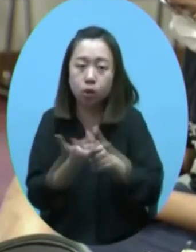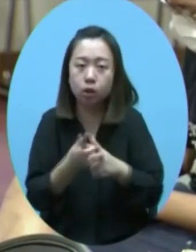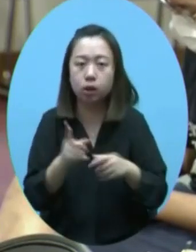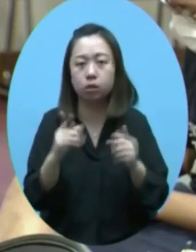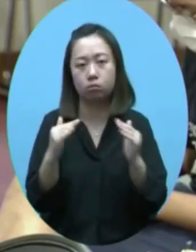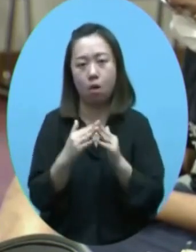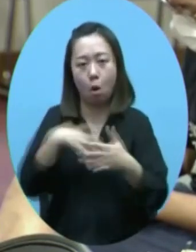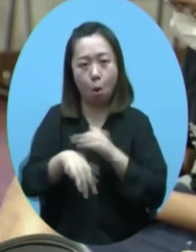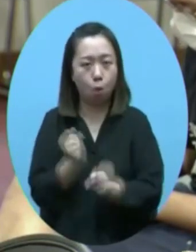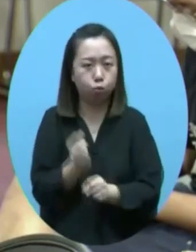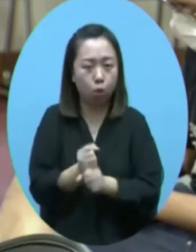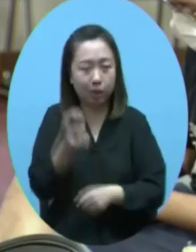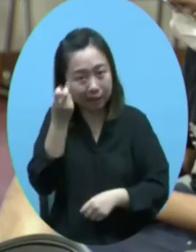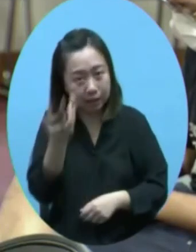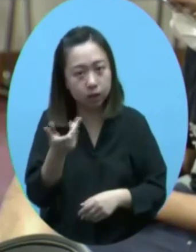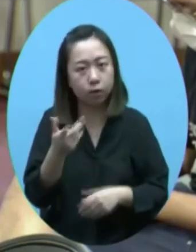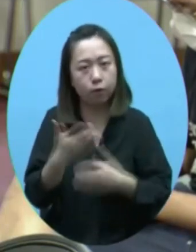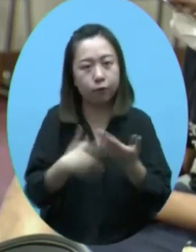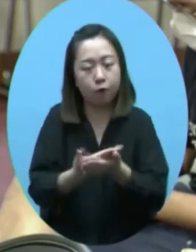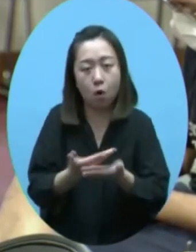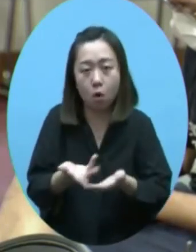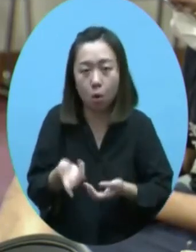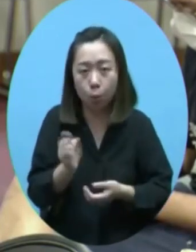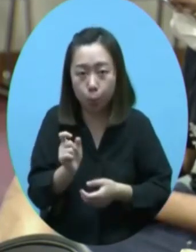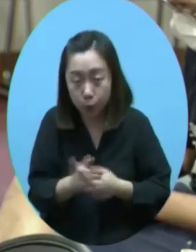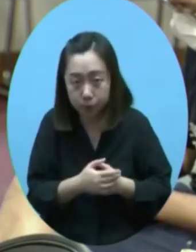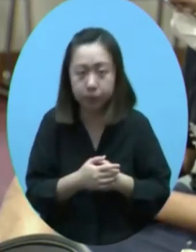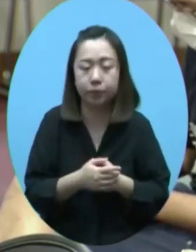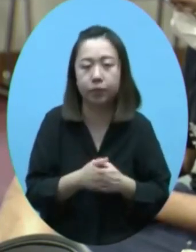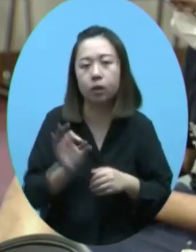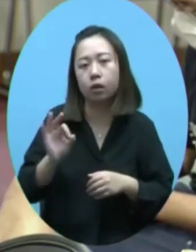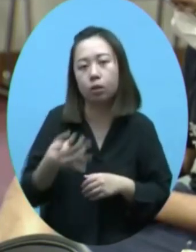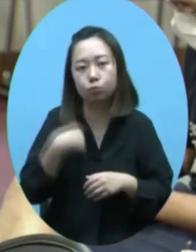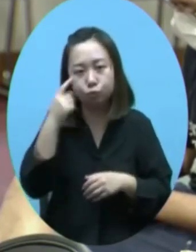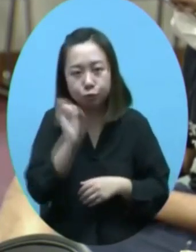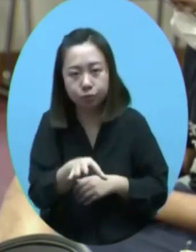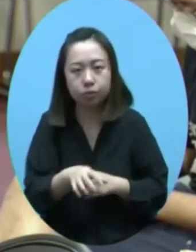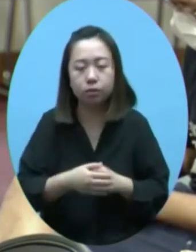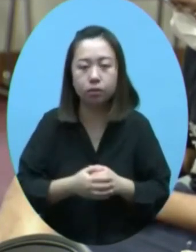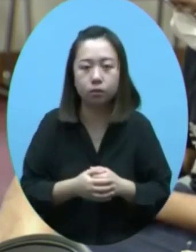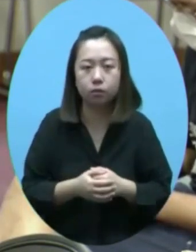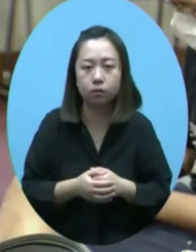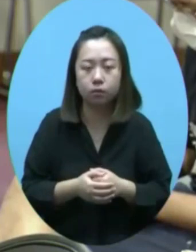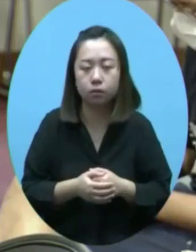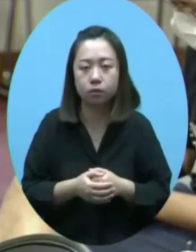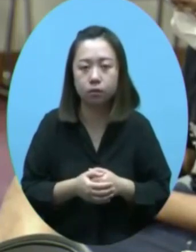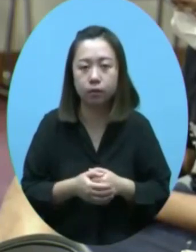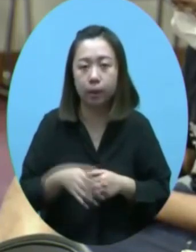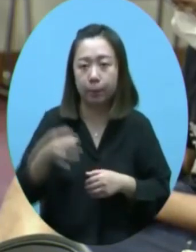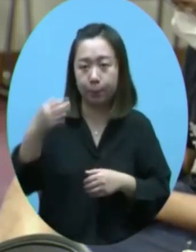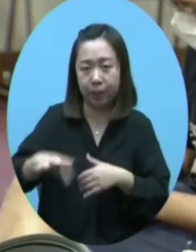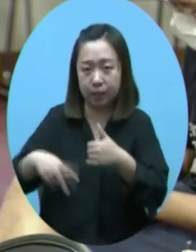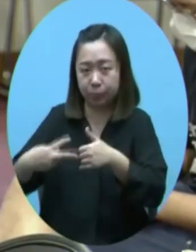companies to reinstated work from home. And third question, and for